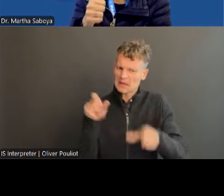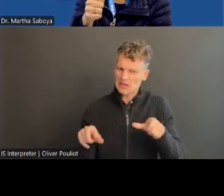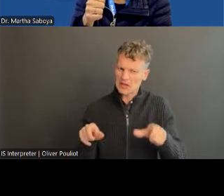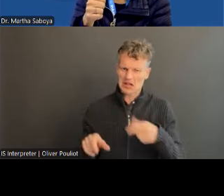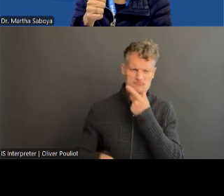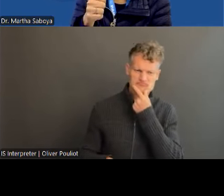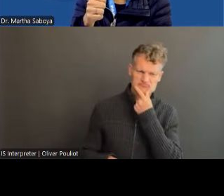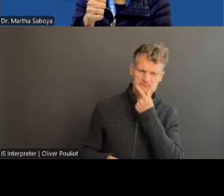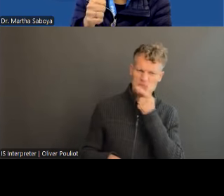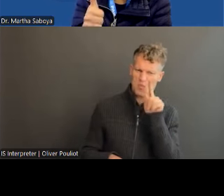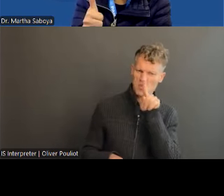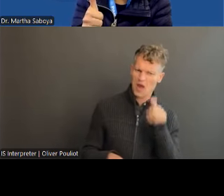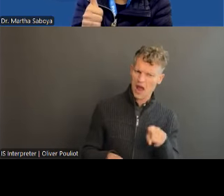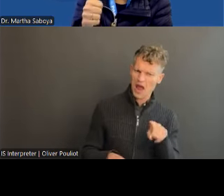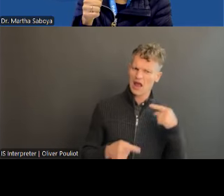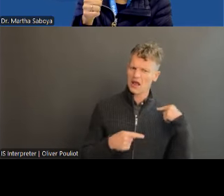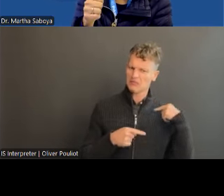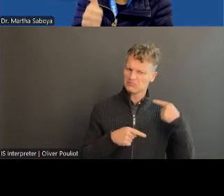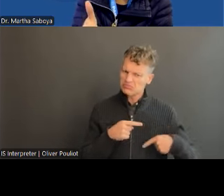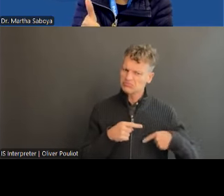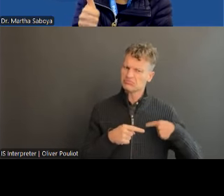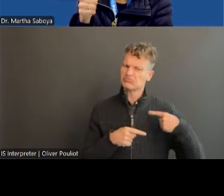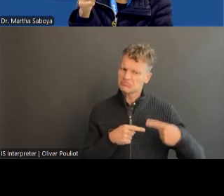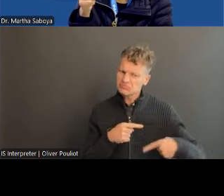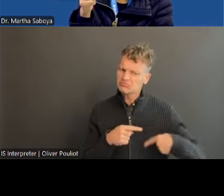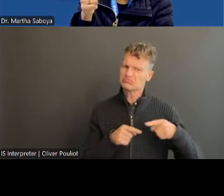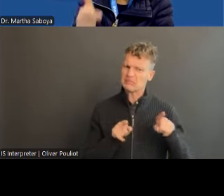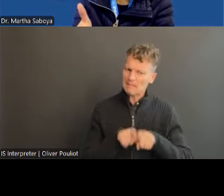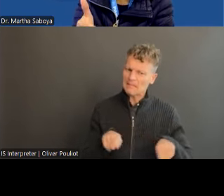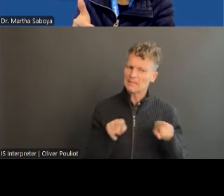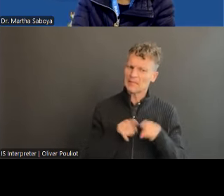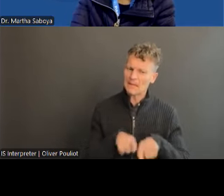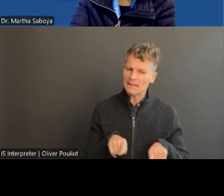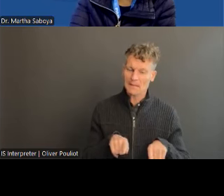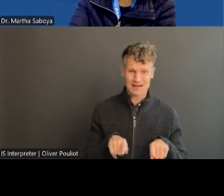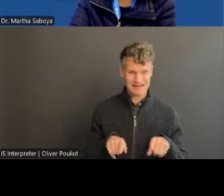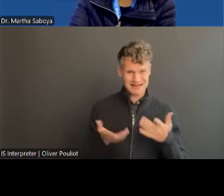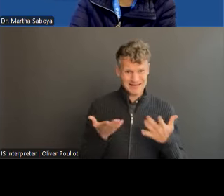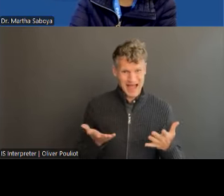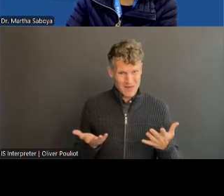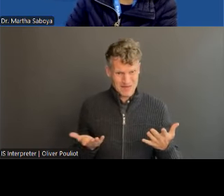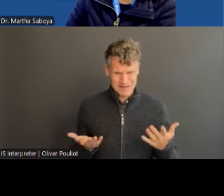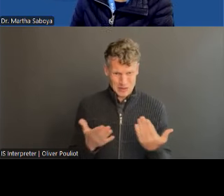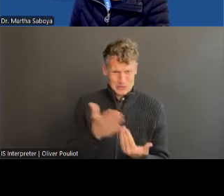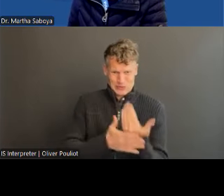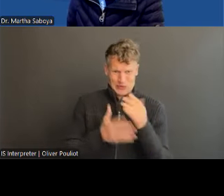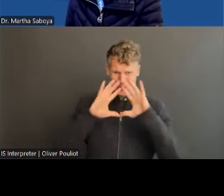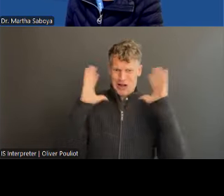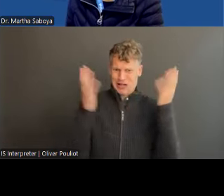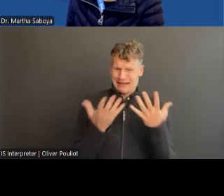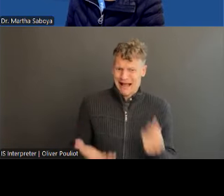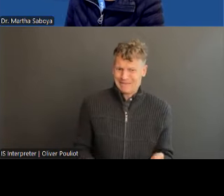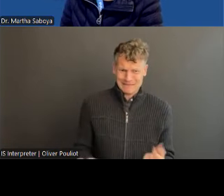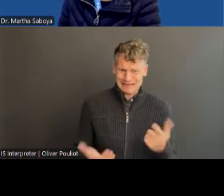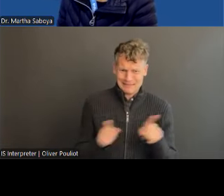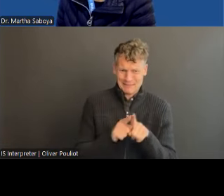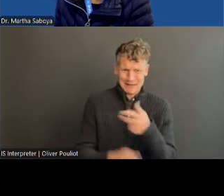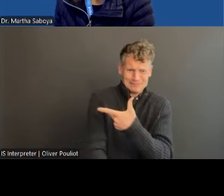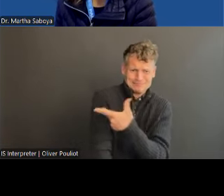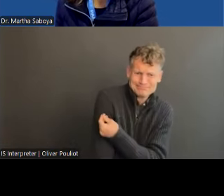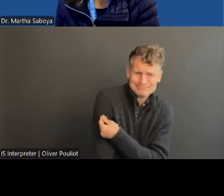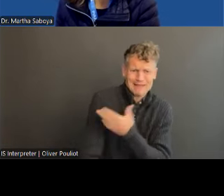have tools to diagnose and treat these populations. And